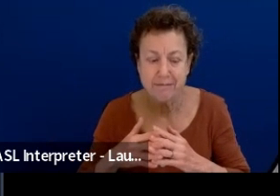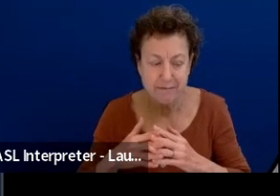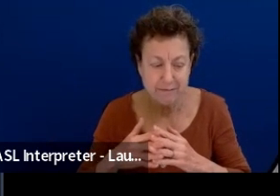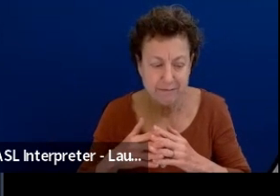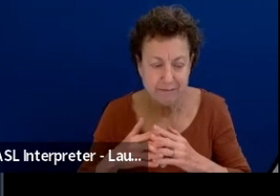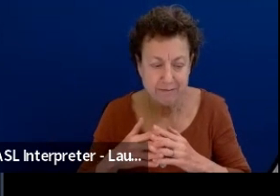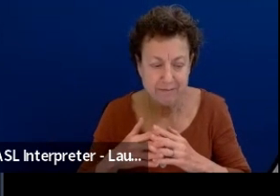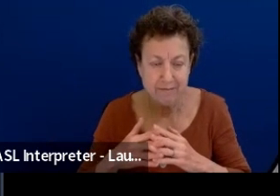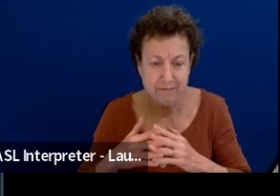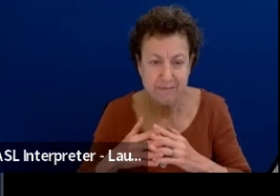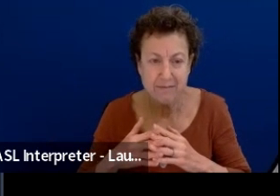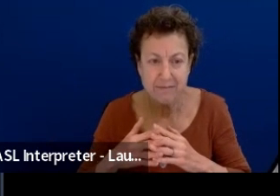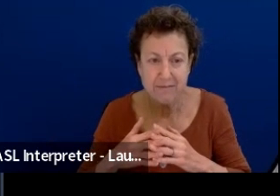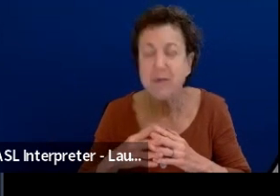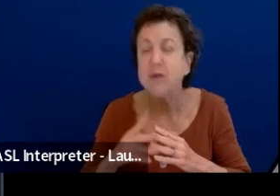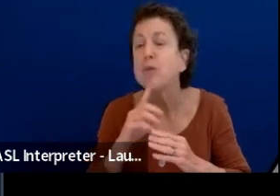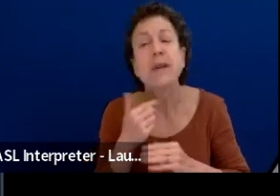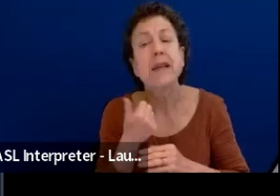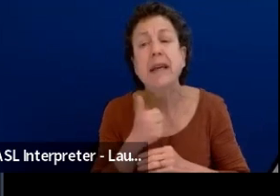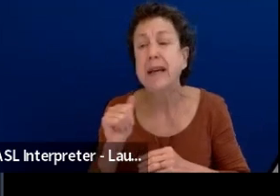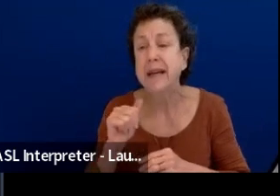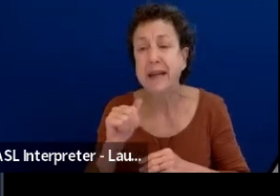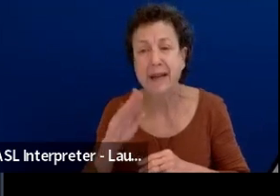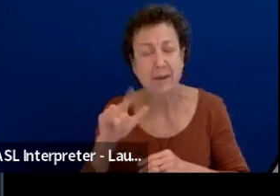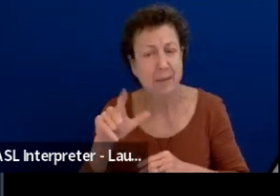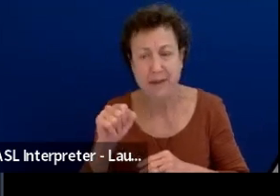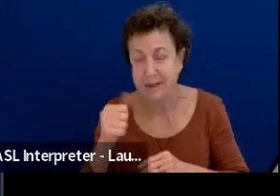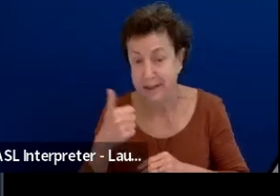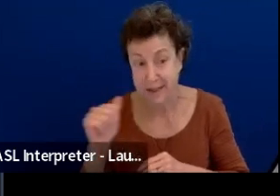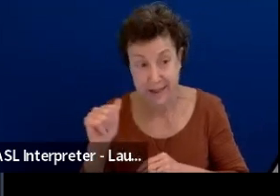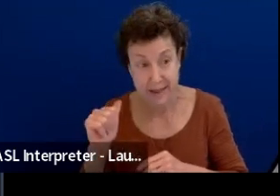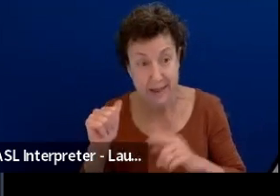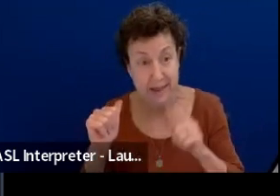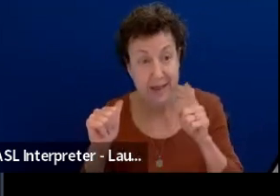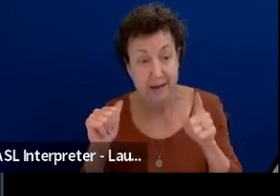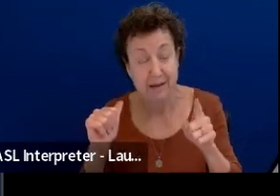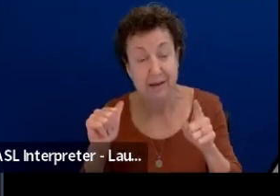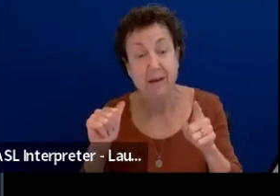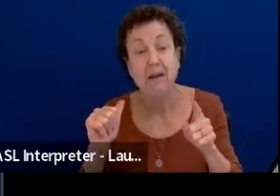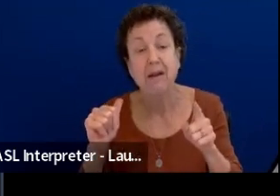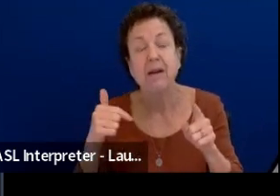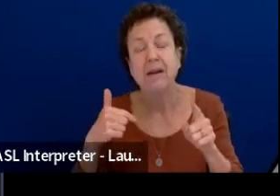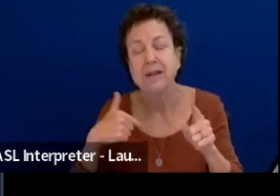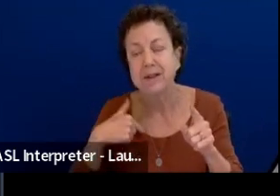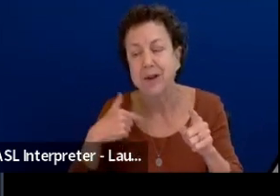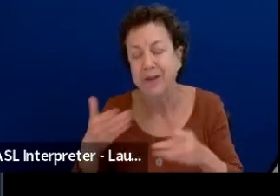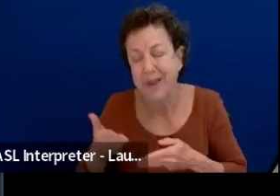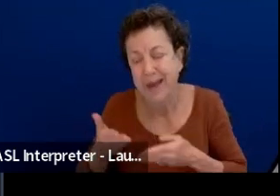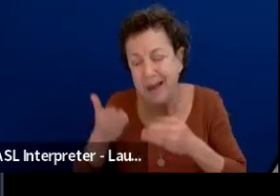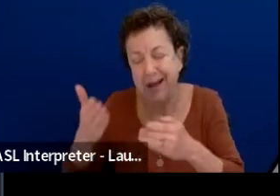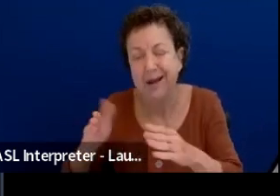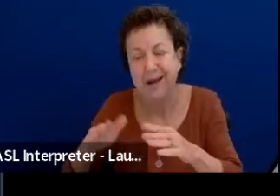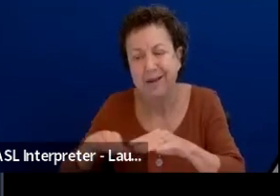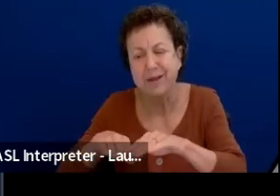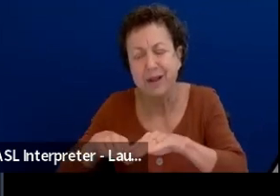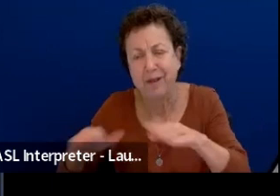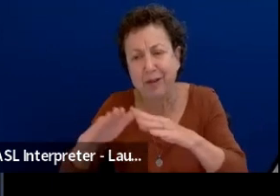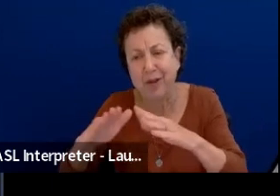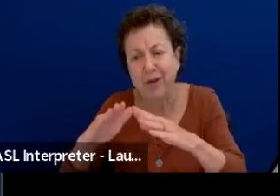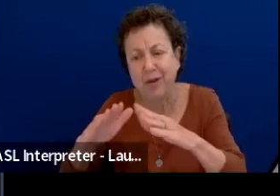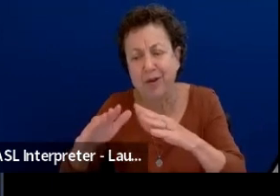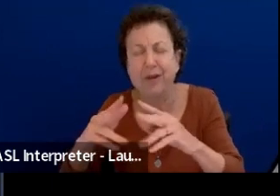Um, any bills that have been placed on the consent calendar or the